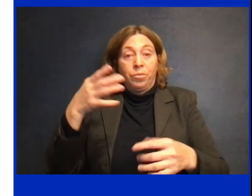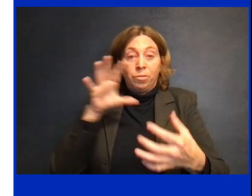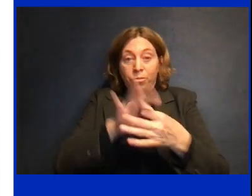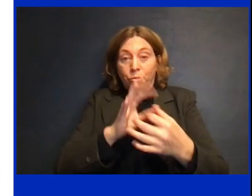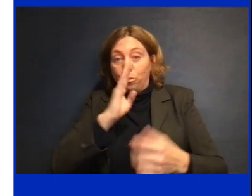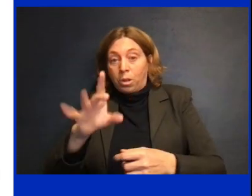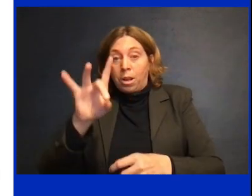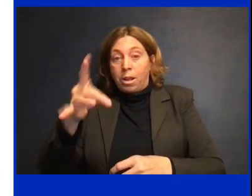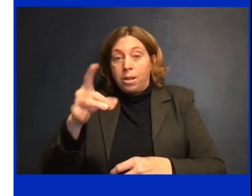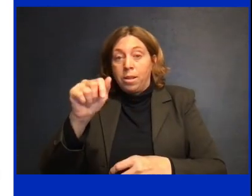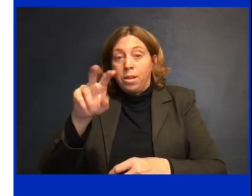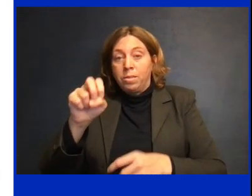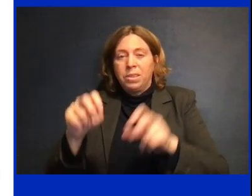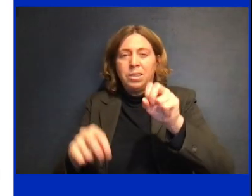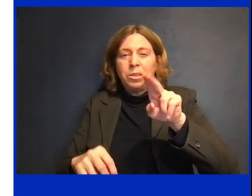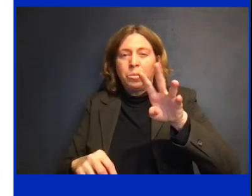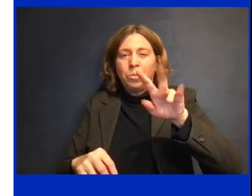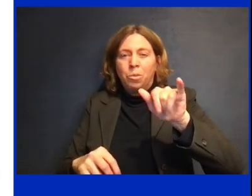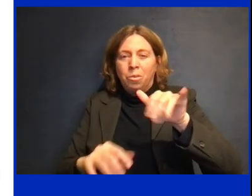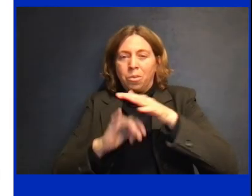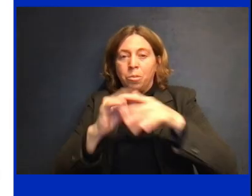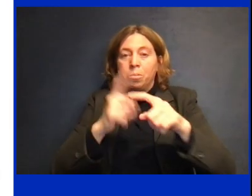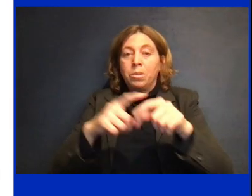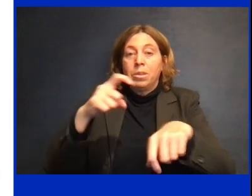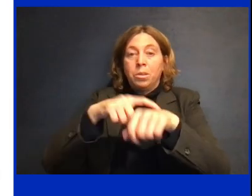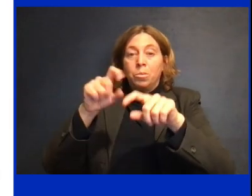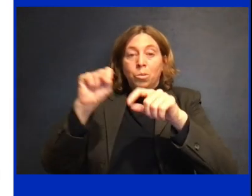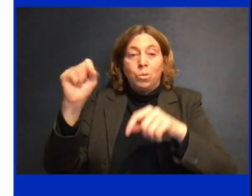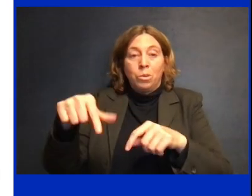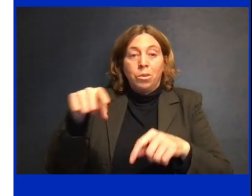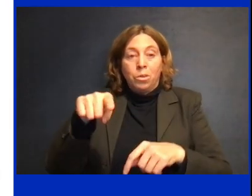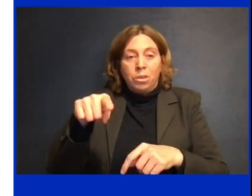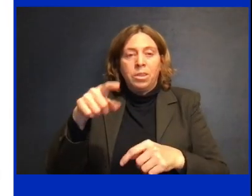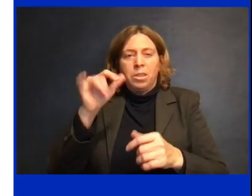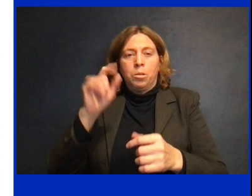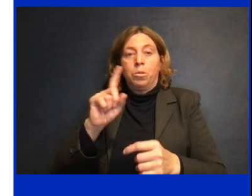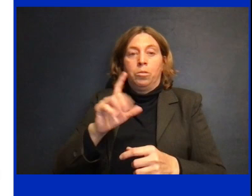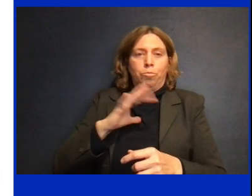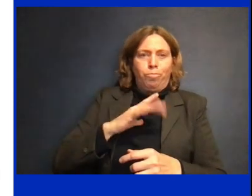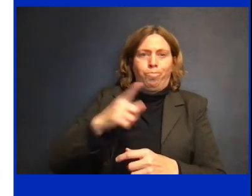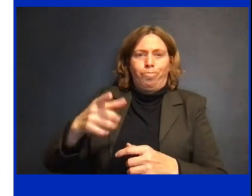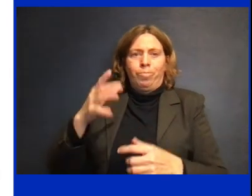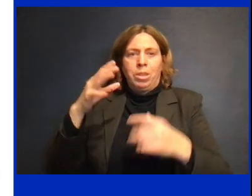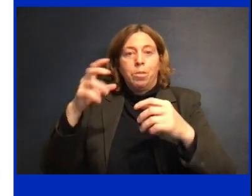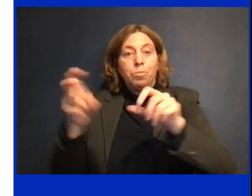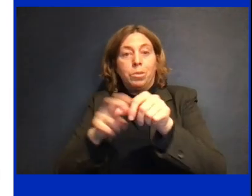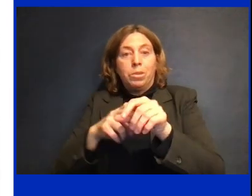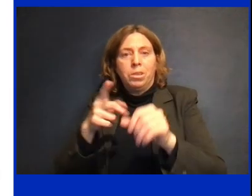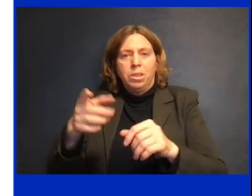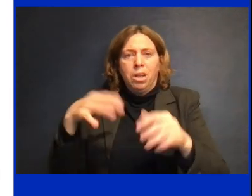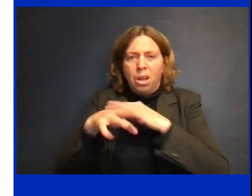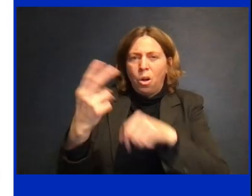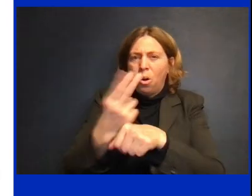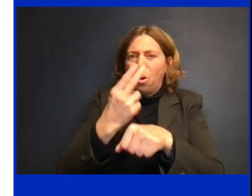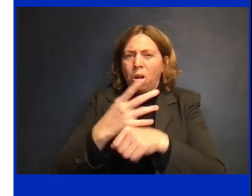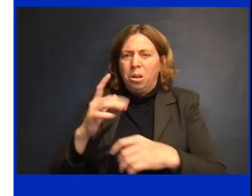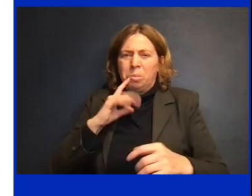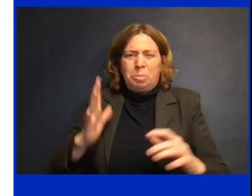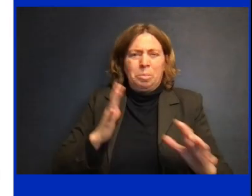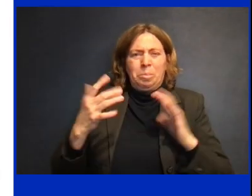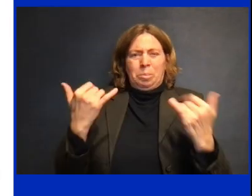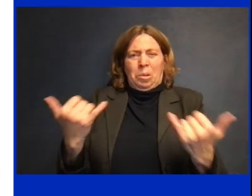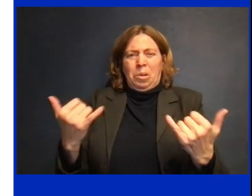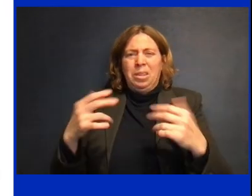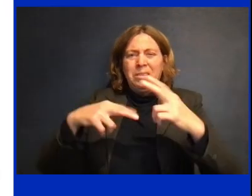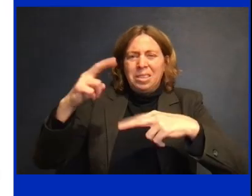Avenue subway and Times Square transit hubs. Best-in-class passenger amenities such as modern facilities,